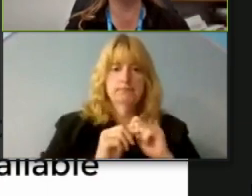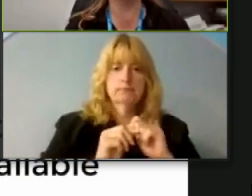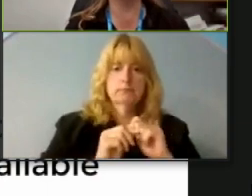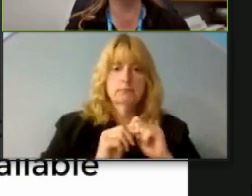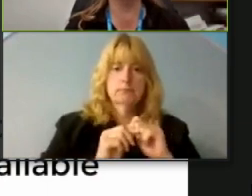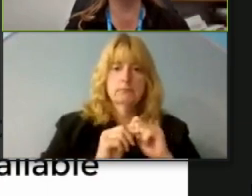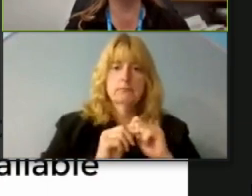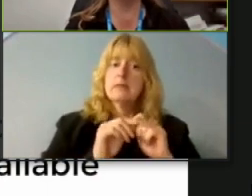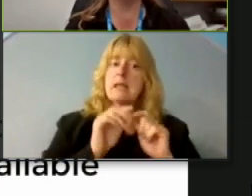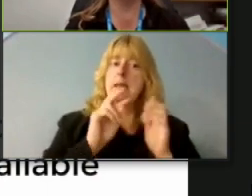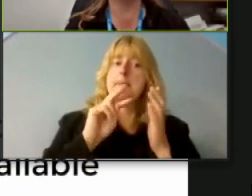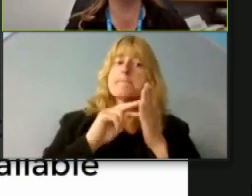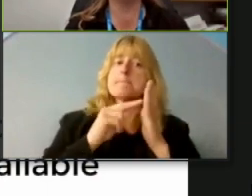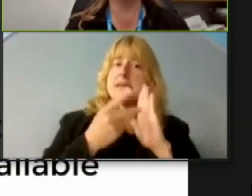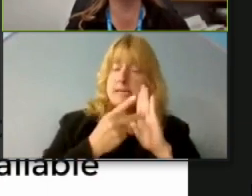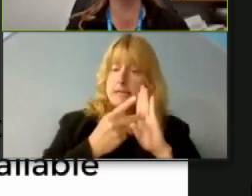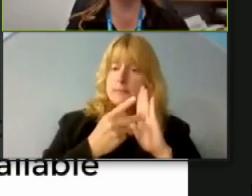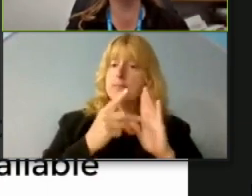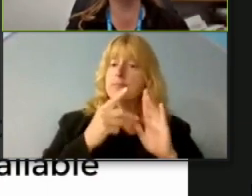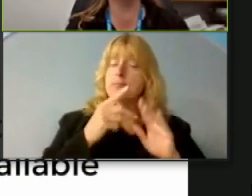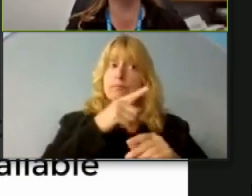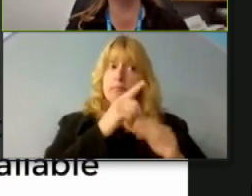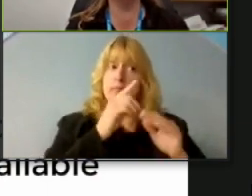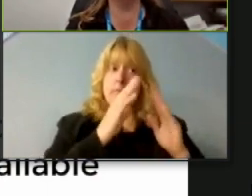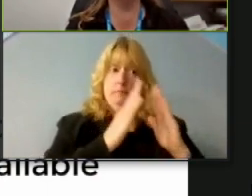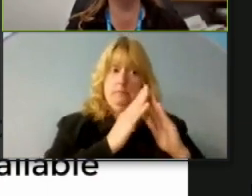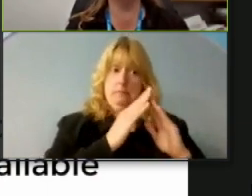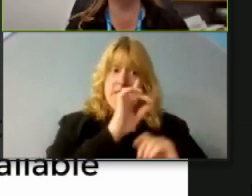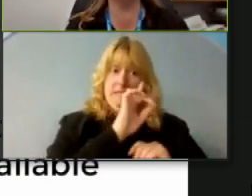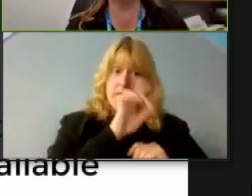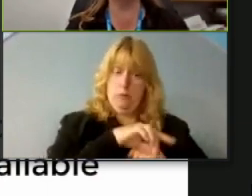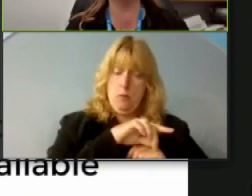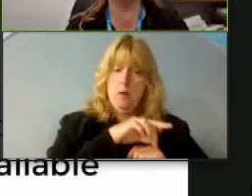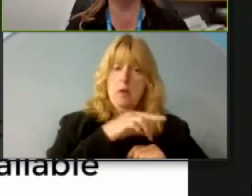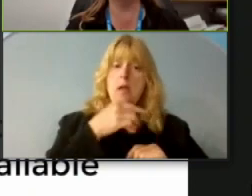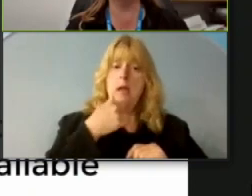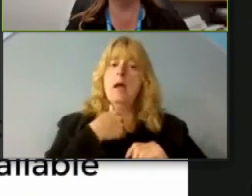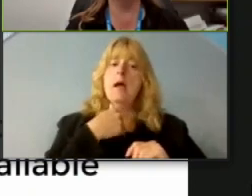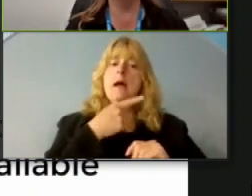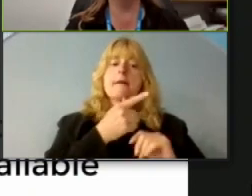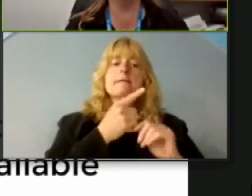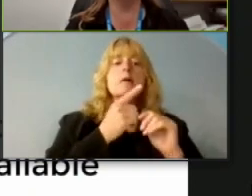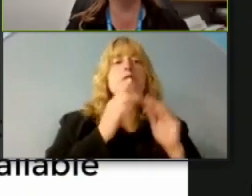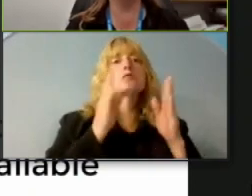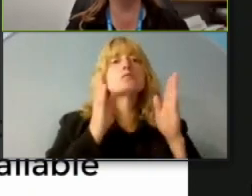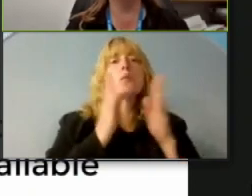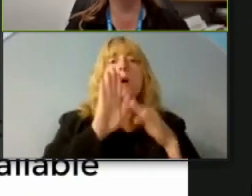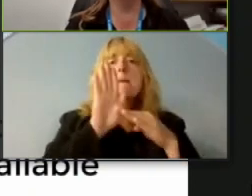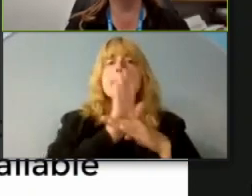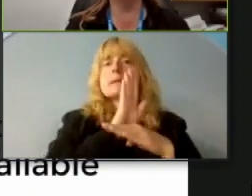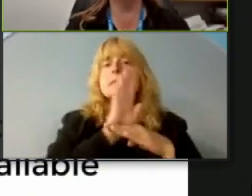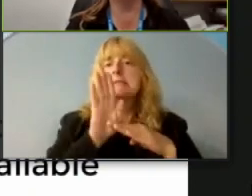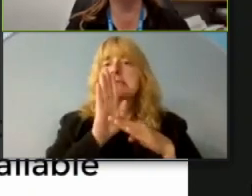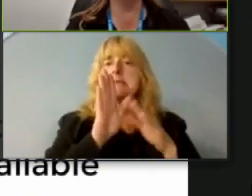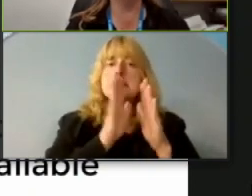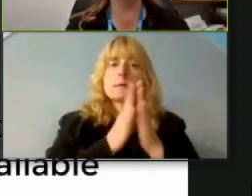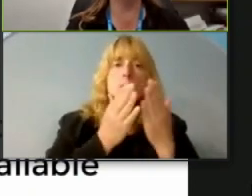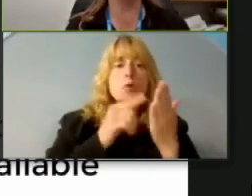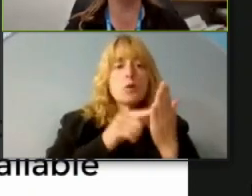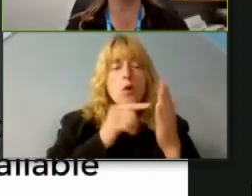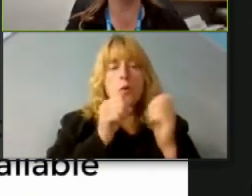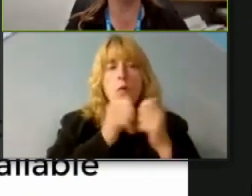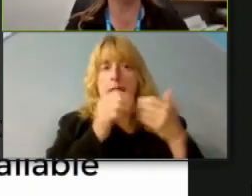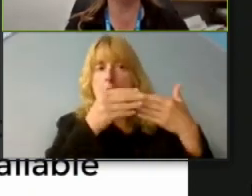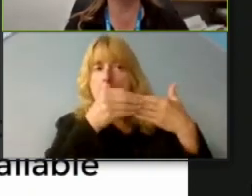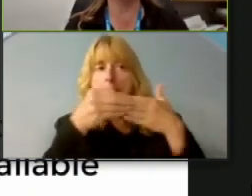With that, the City of Detroit has a small business playbook that has guidance, signage, some FAQs